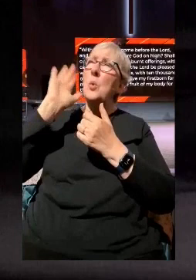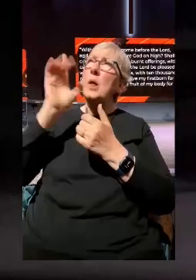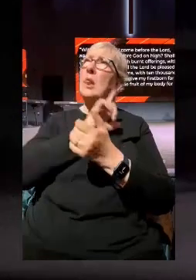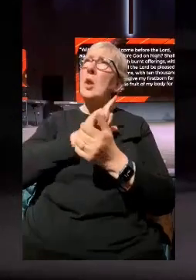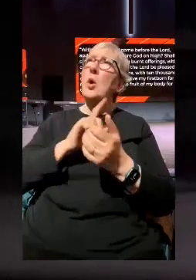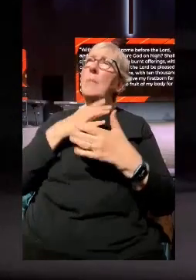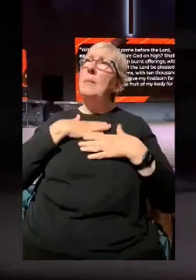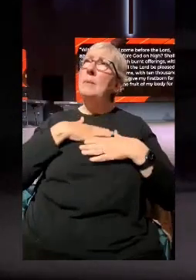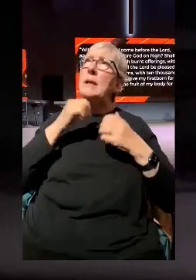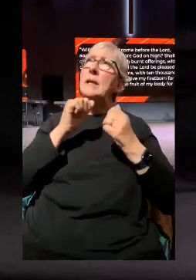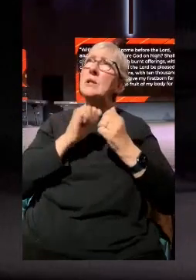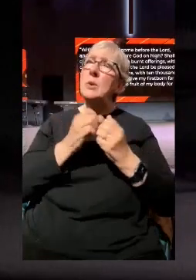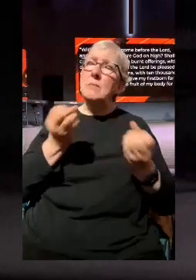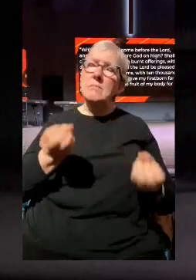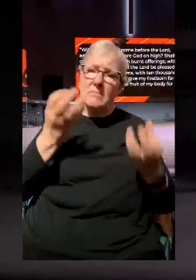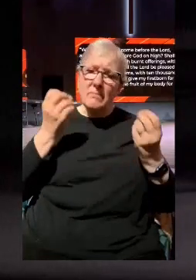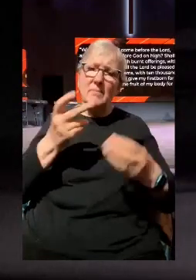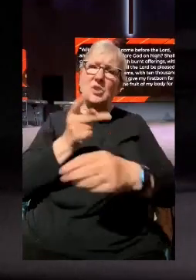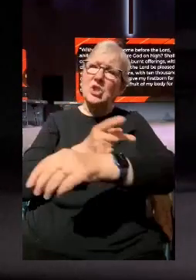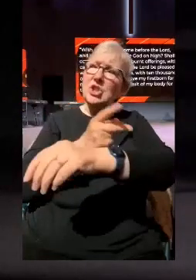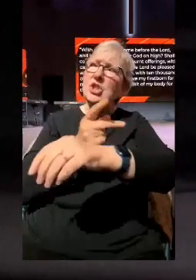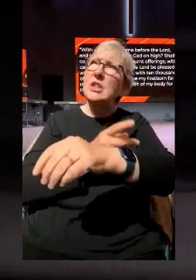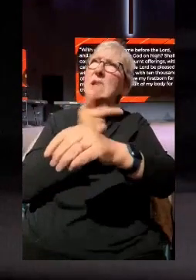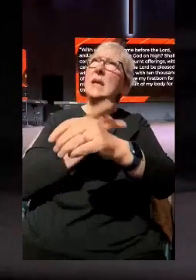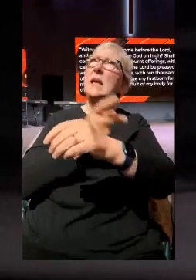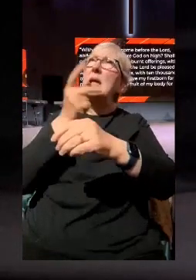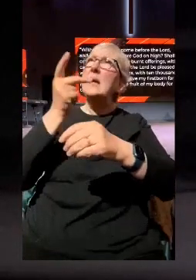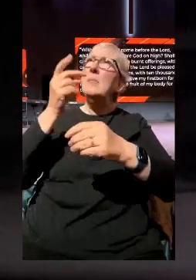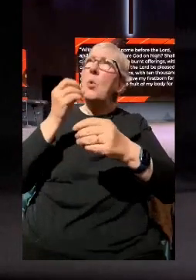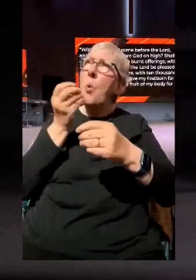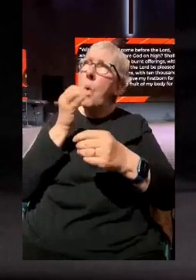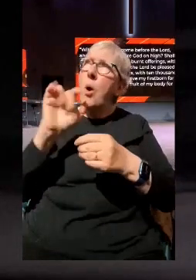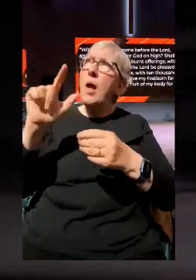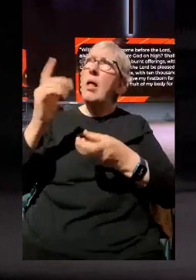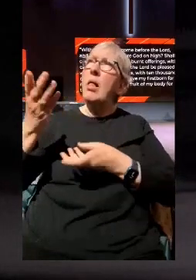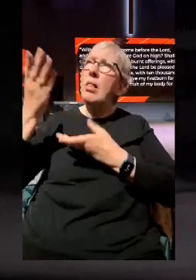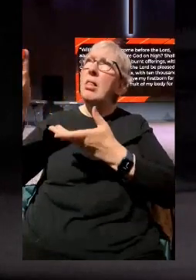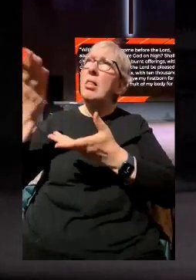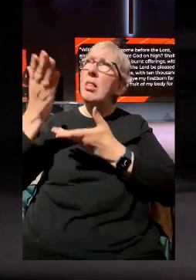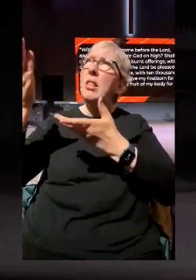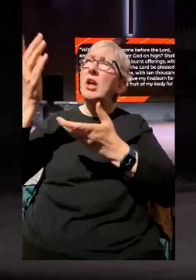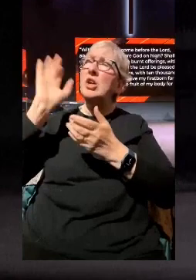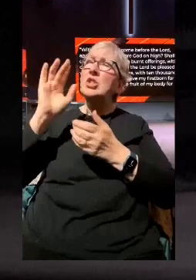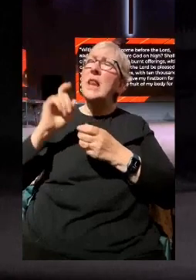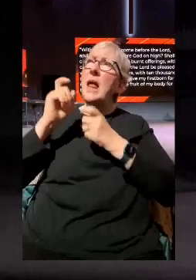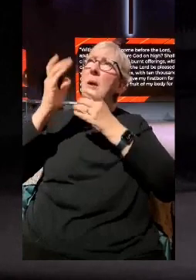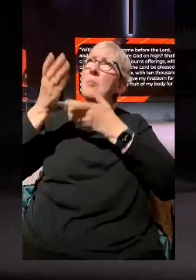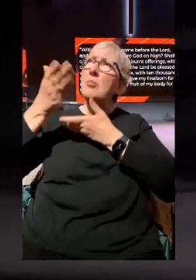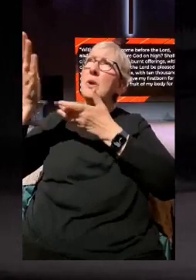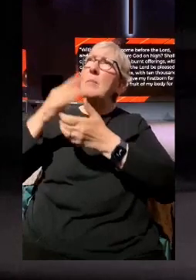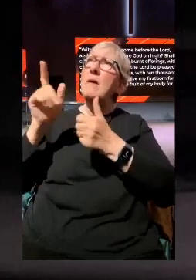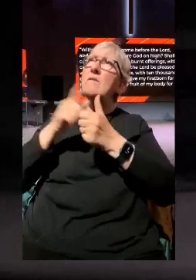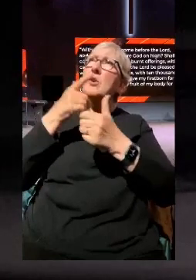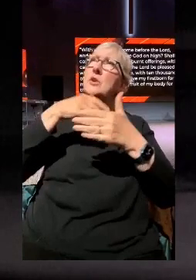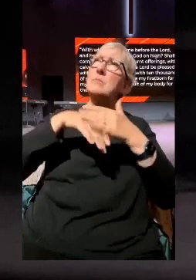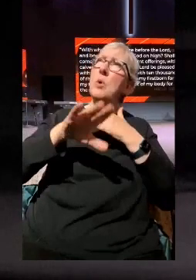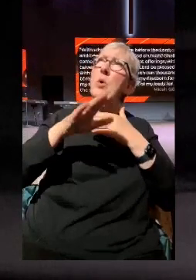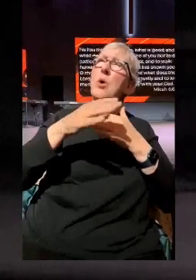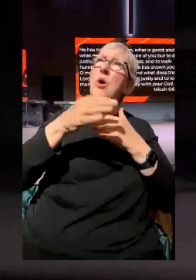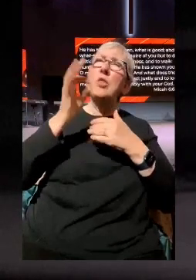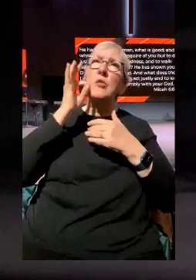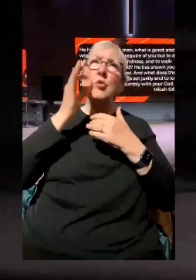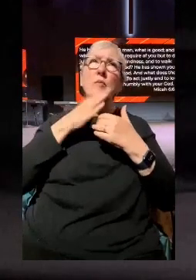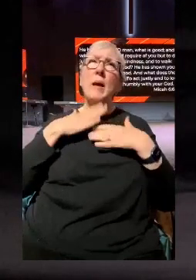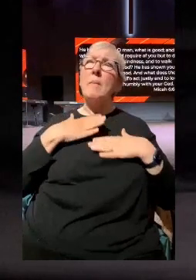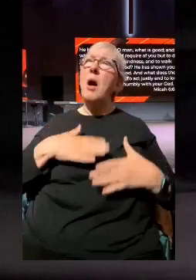of rams, with 10,000s of rivers of oil? Shall I give my firstborn for my transgression, the fruit of my body for the sin of my